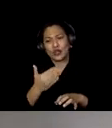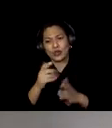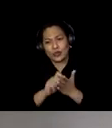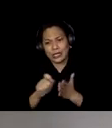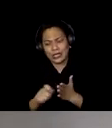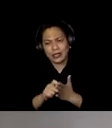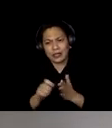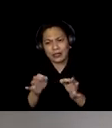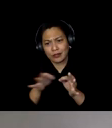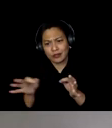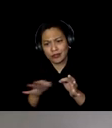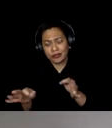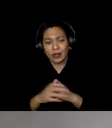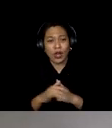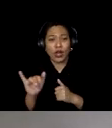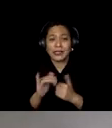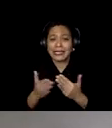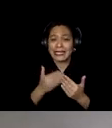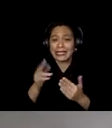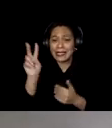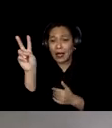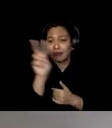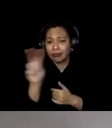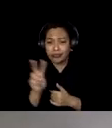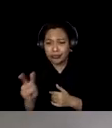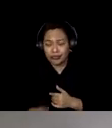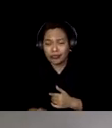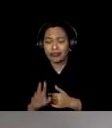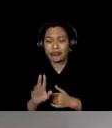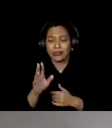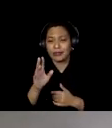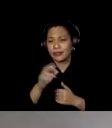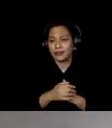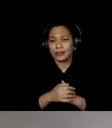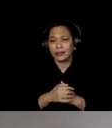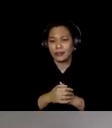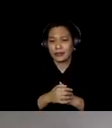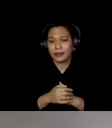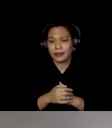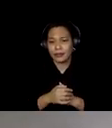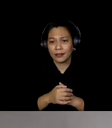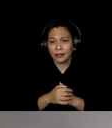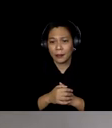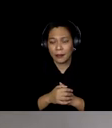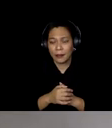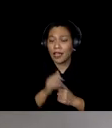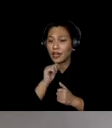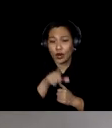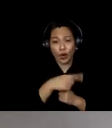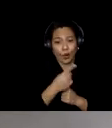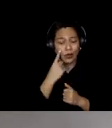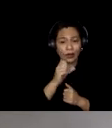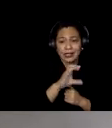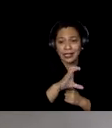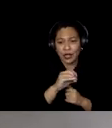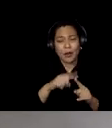be scannable so that people can easily find the information they're looking for. It's also good, you know, not just for SEO, but for